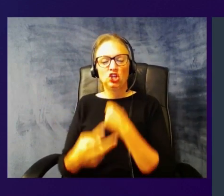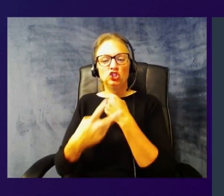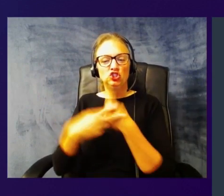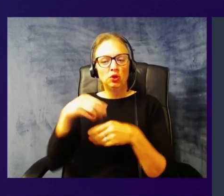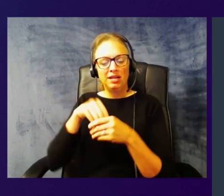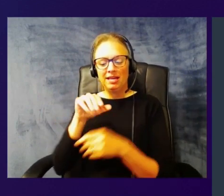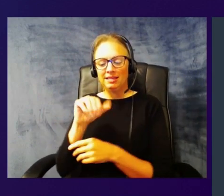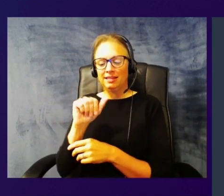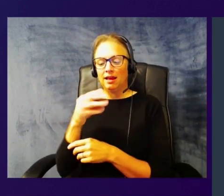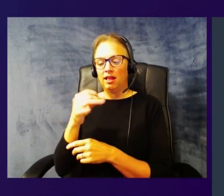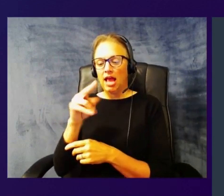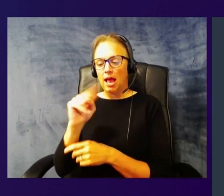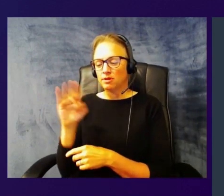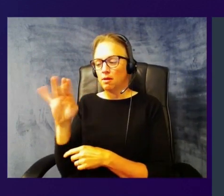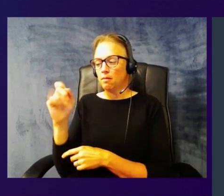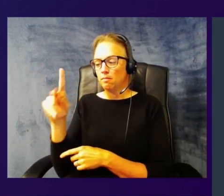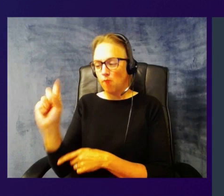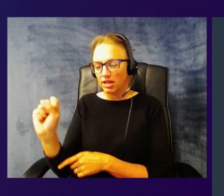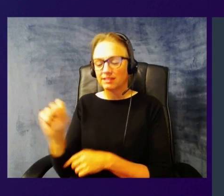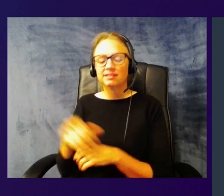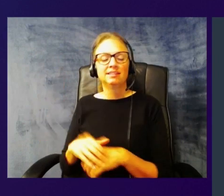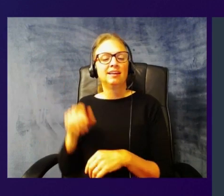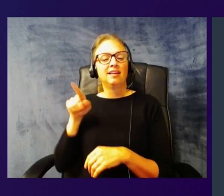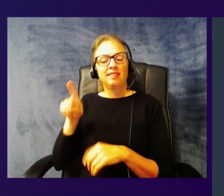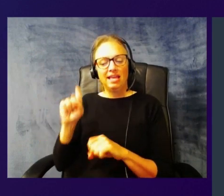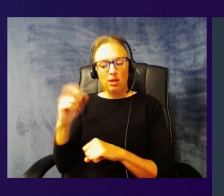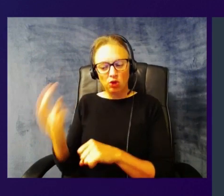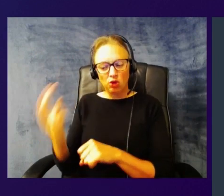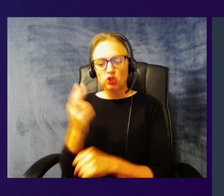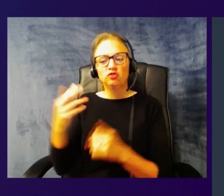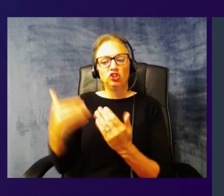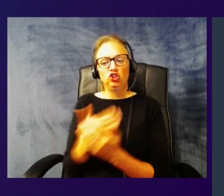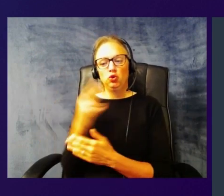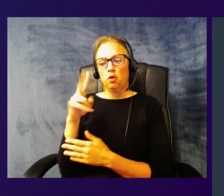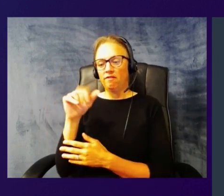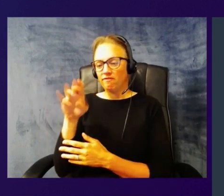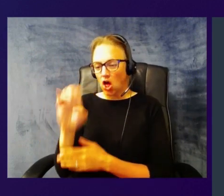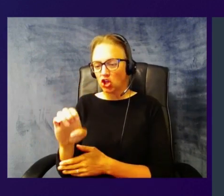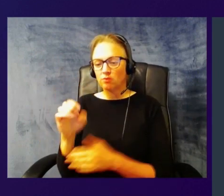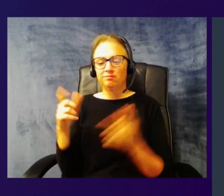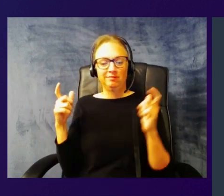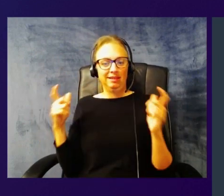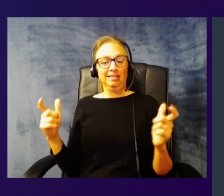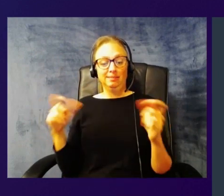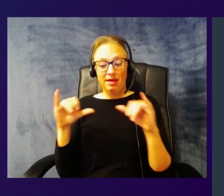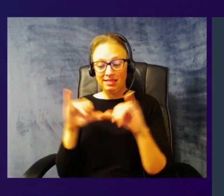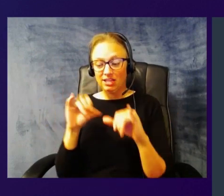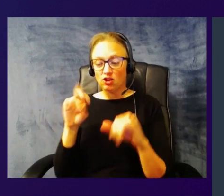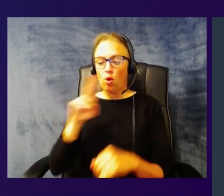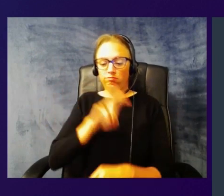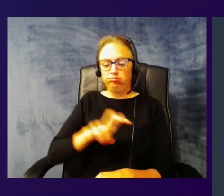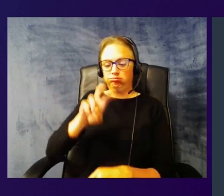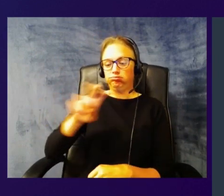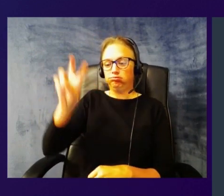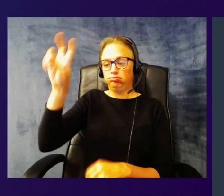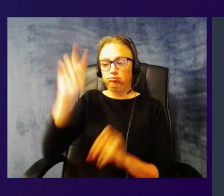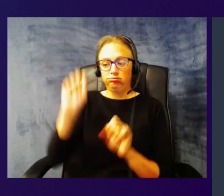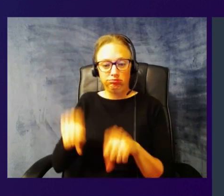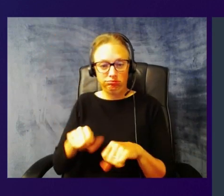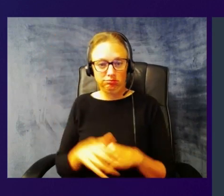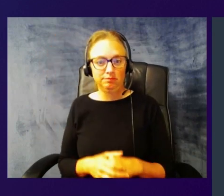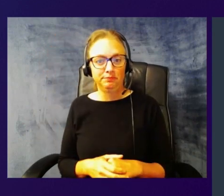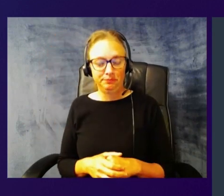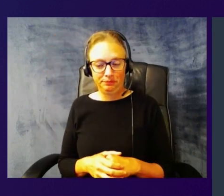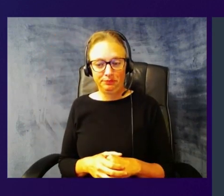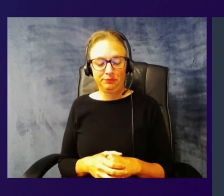to instantiate multiple new volumes, expand the size of a volume, or move volumes across availability zones.